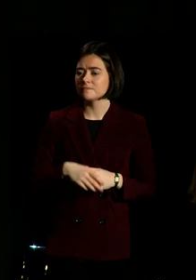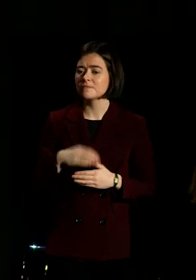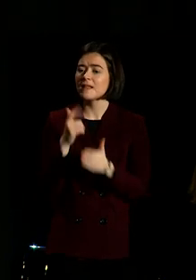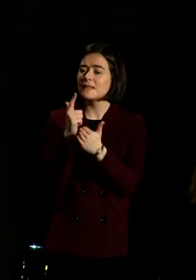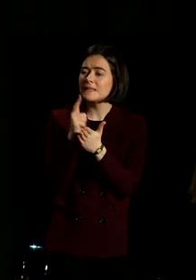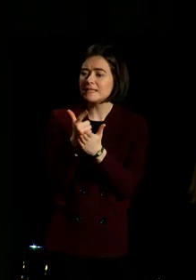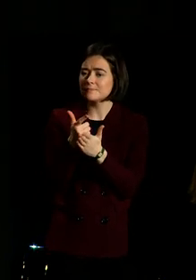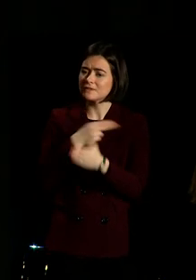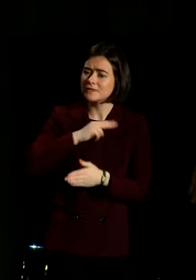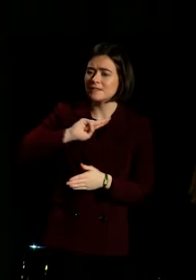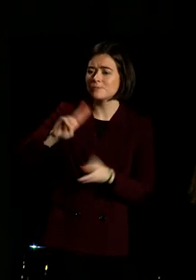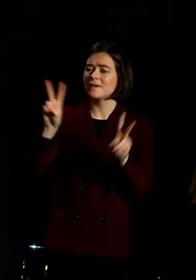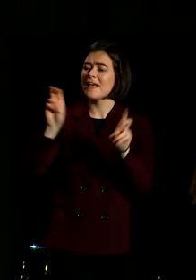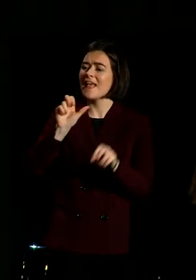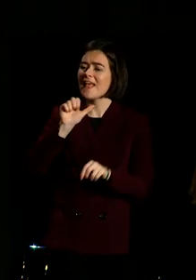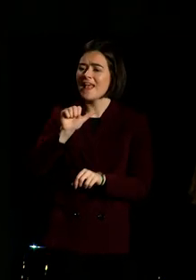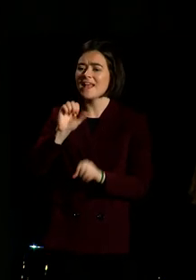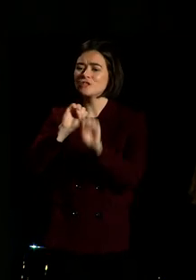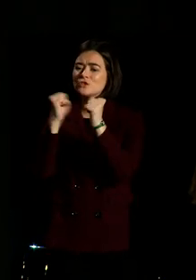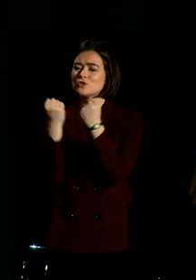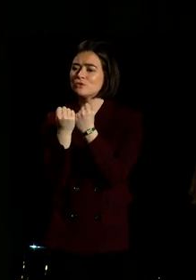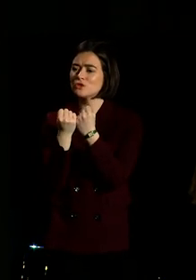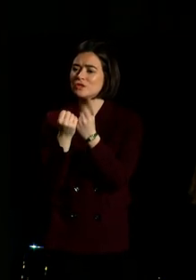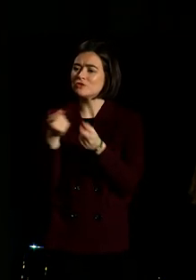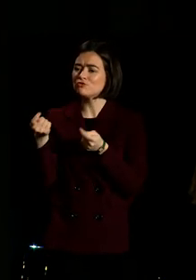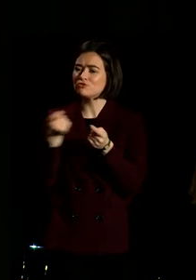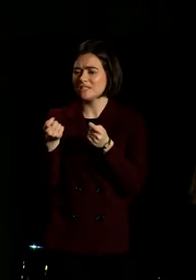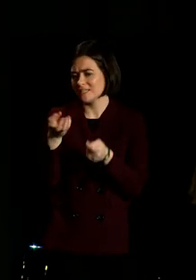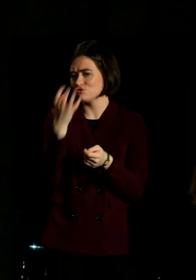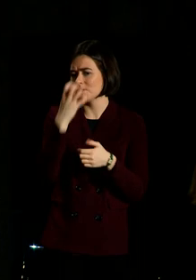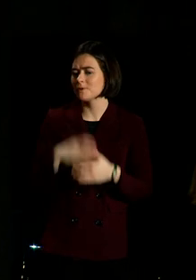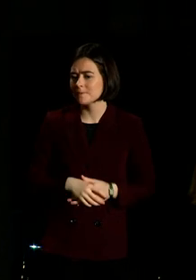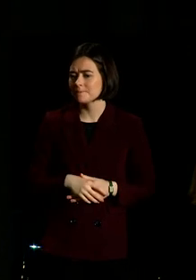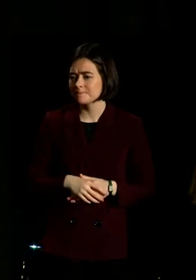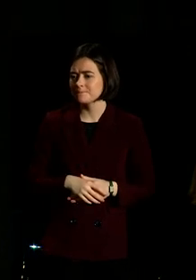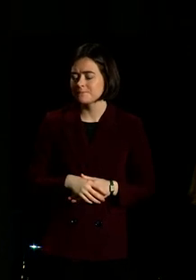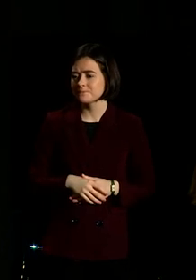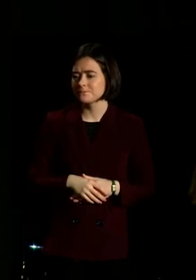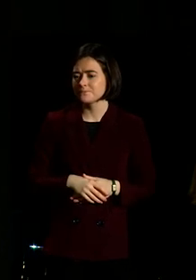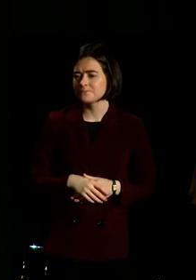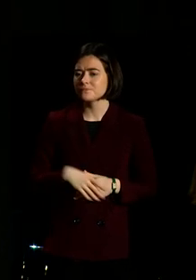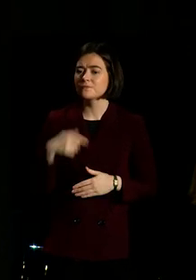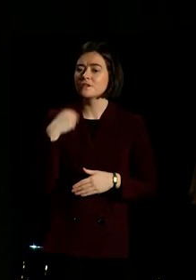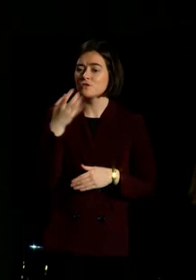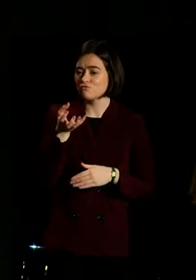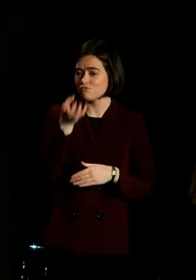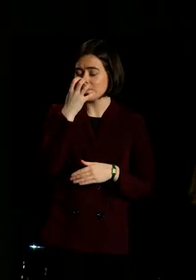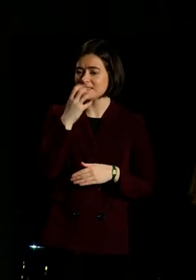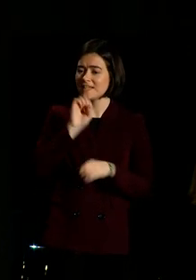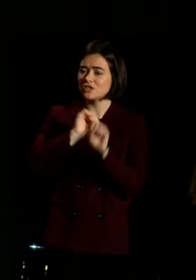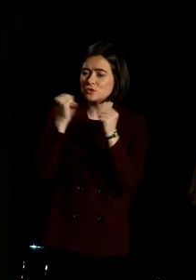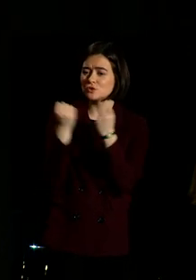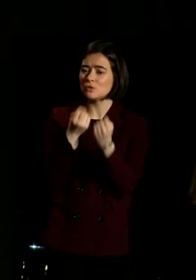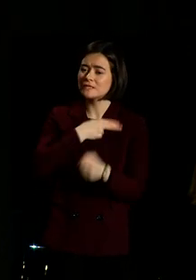Lesbians were identified as asocials and treated as common criminals. The criminalization and